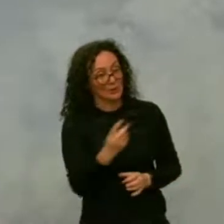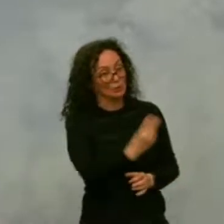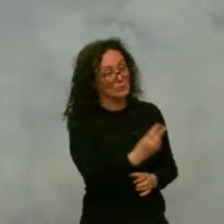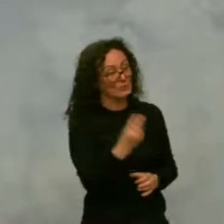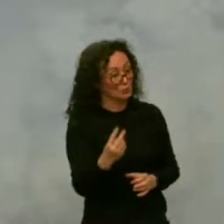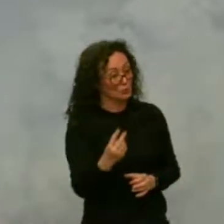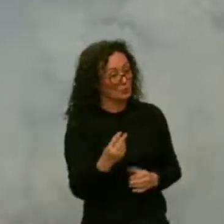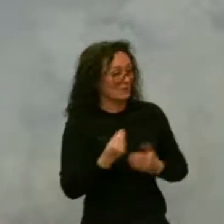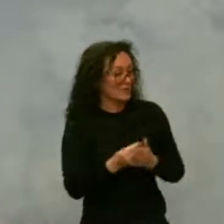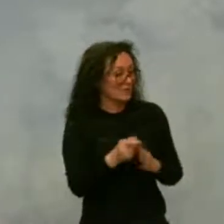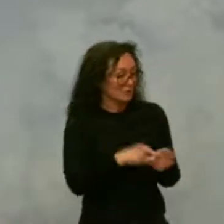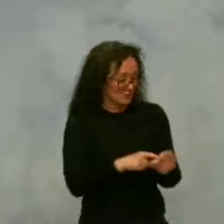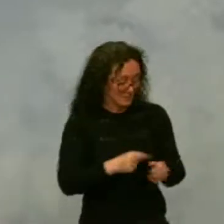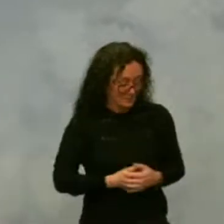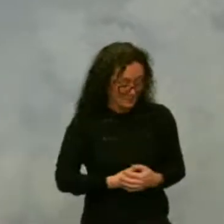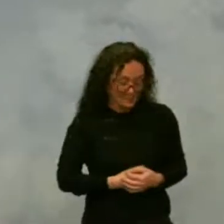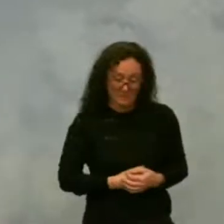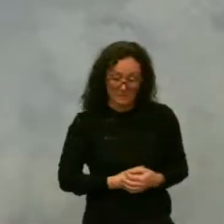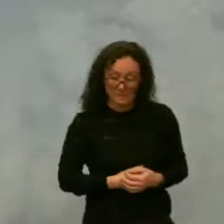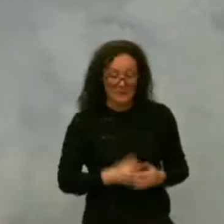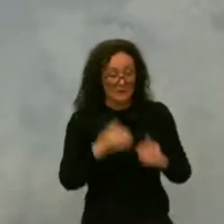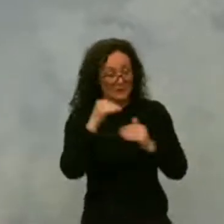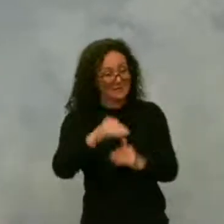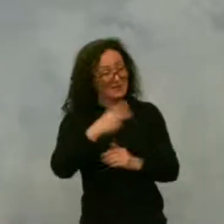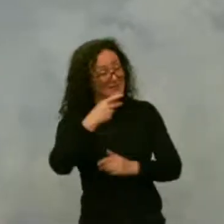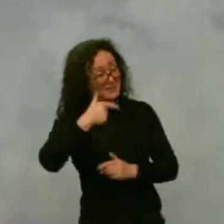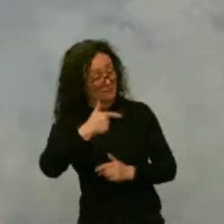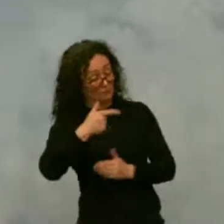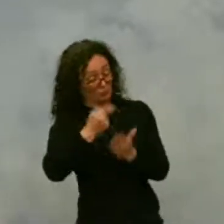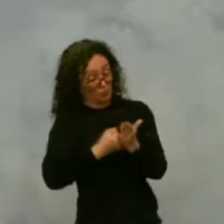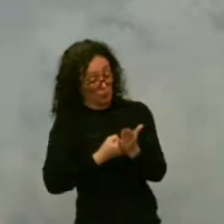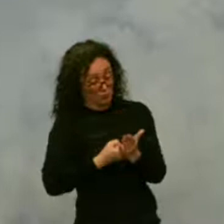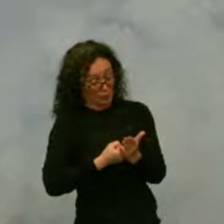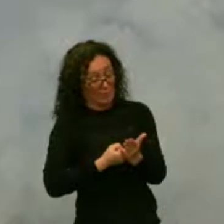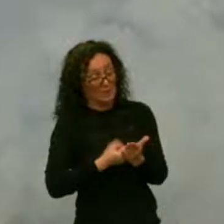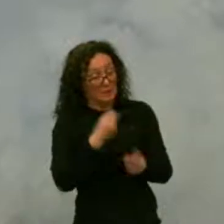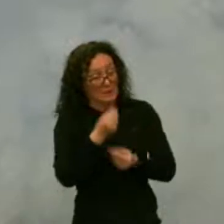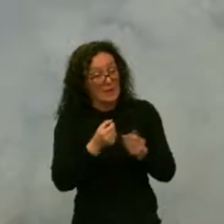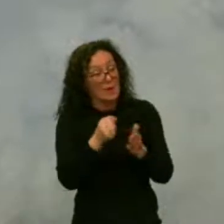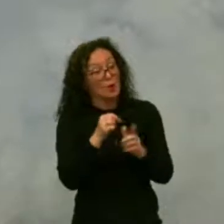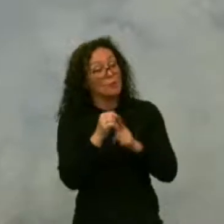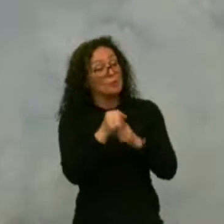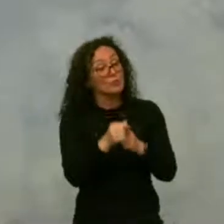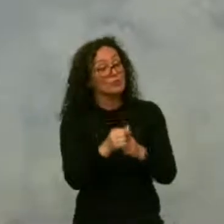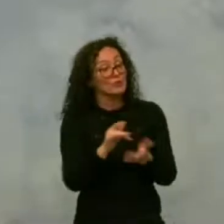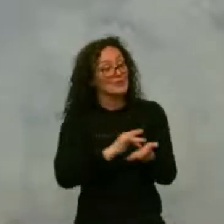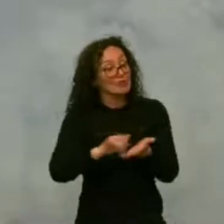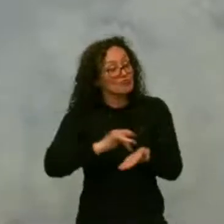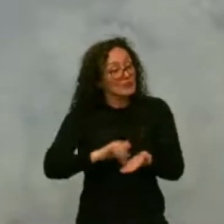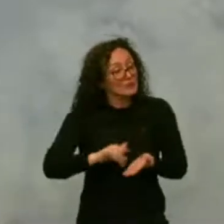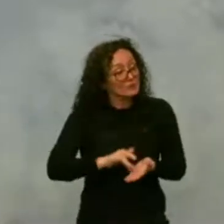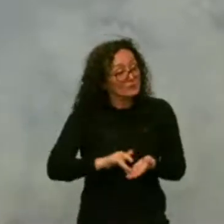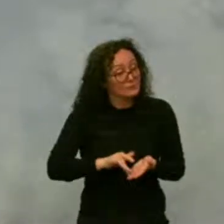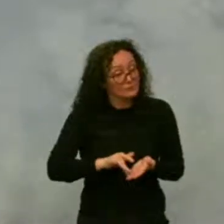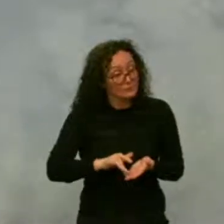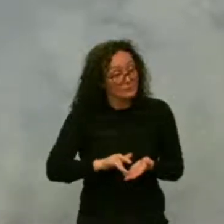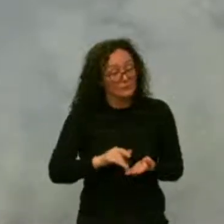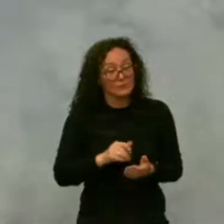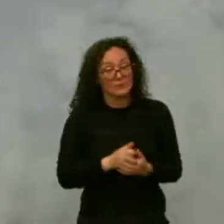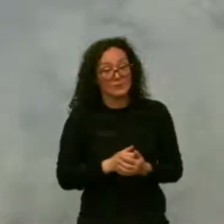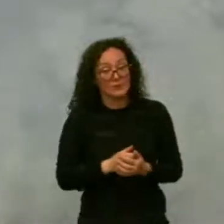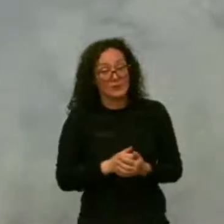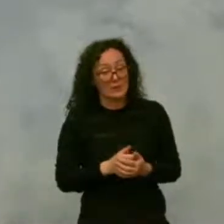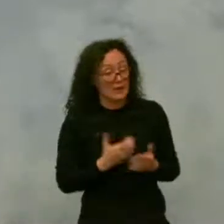financial years. Section 7 of the report details the proposals for write-off for committee's consideration, covering a range of